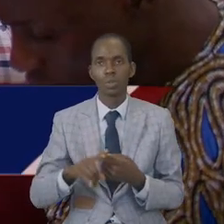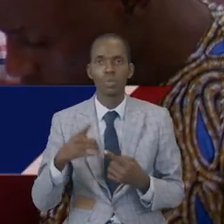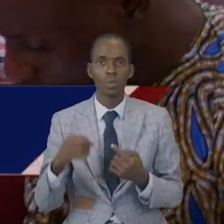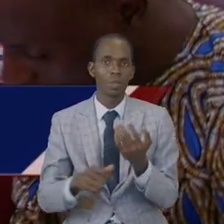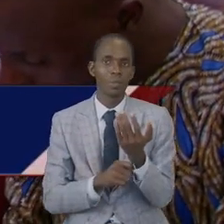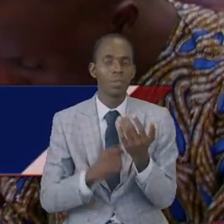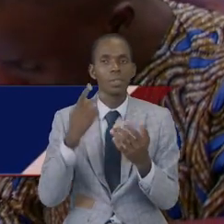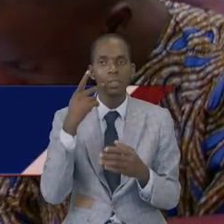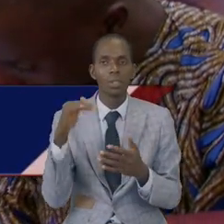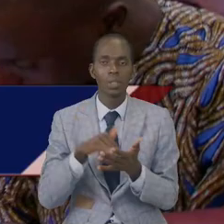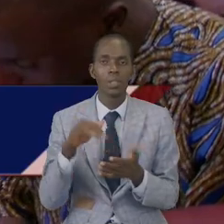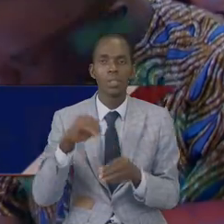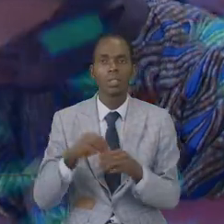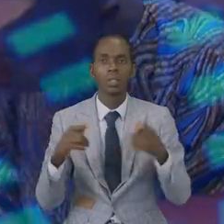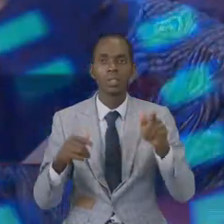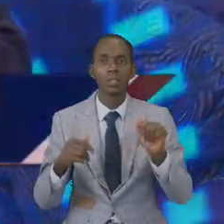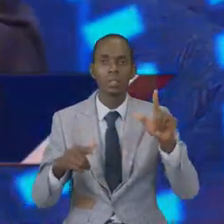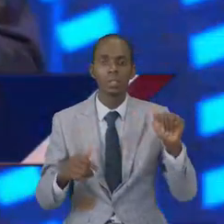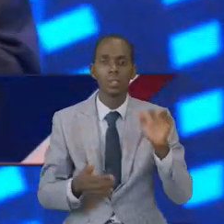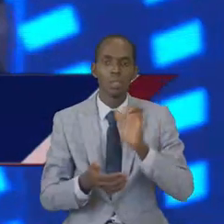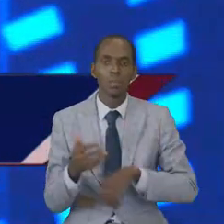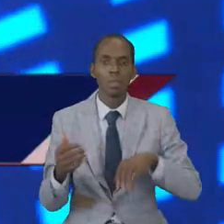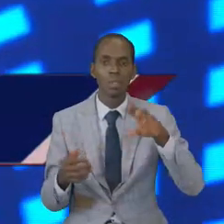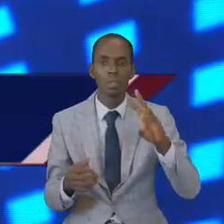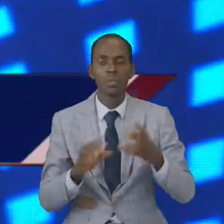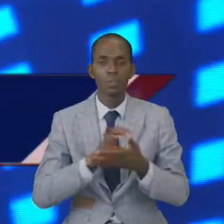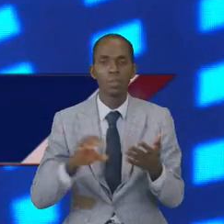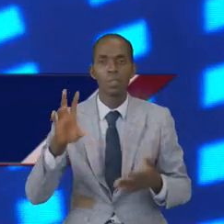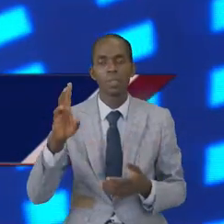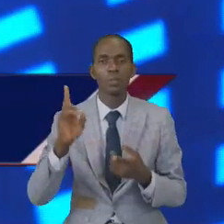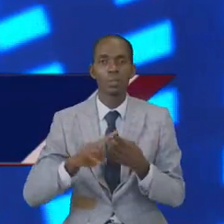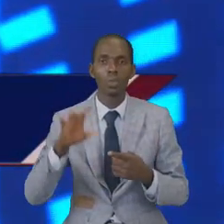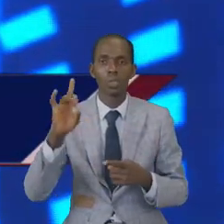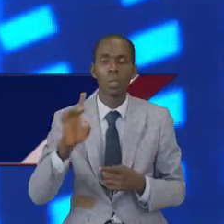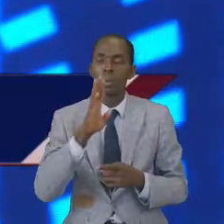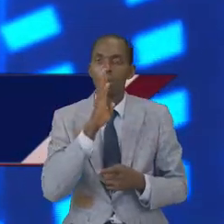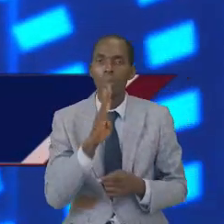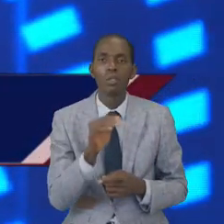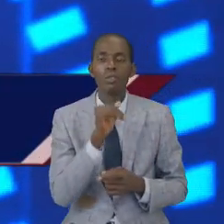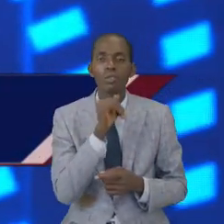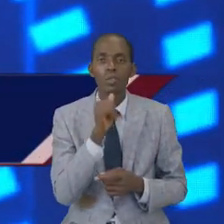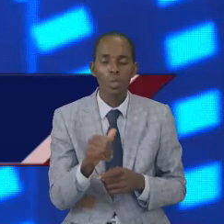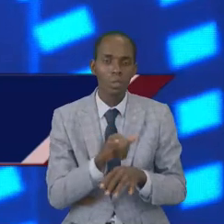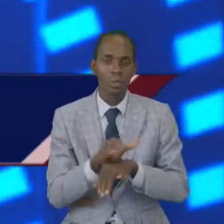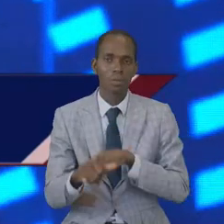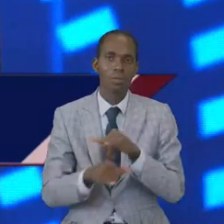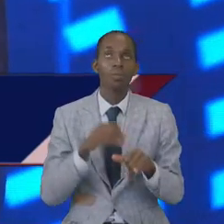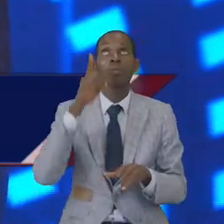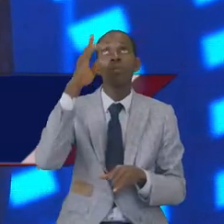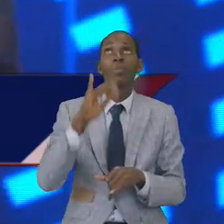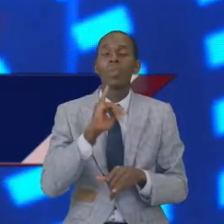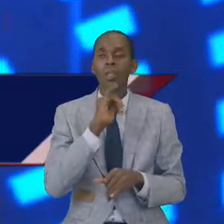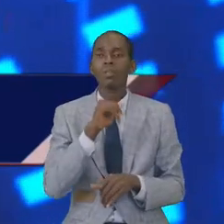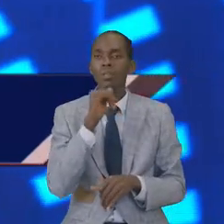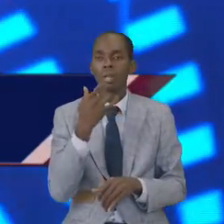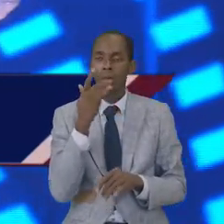in Galatians chapter 6, verses 7 and 8. Be not deceived. God is not